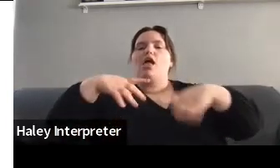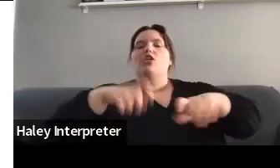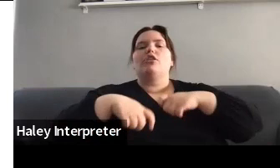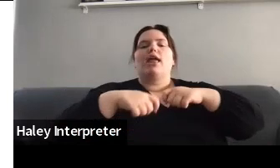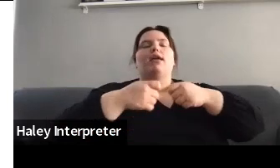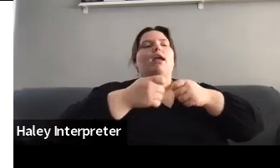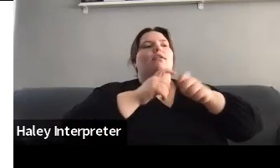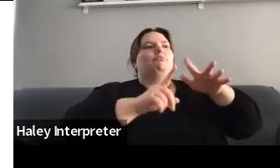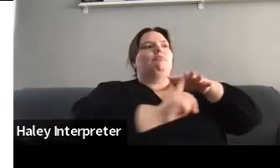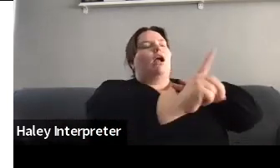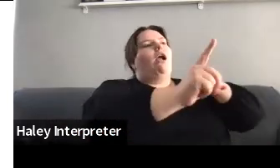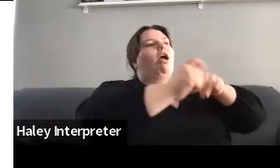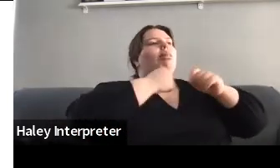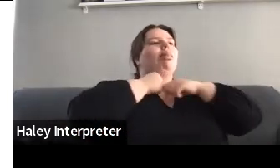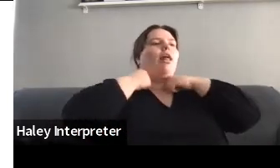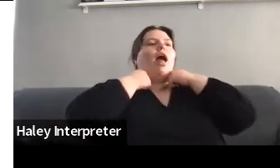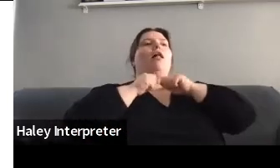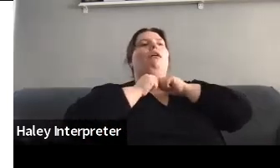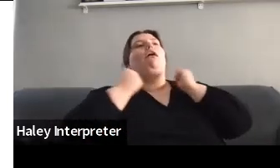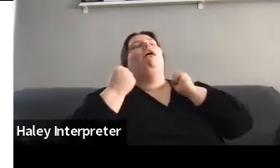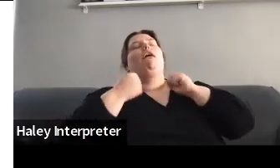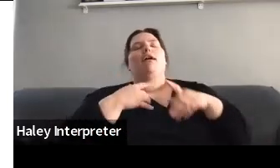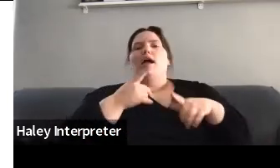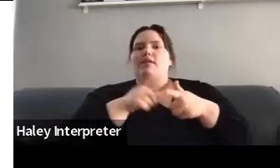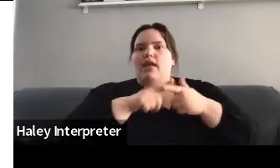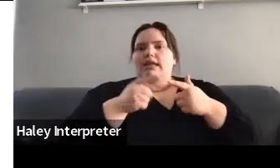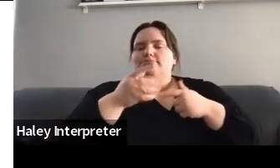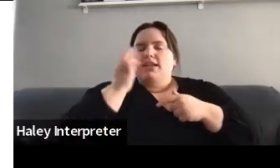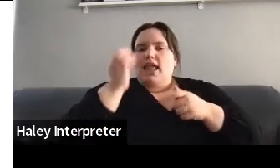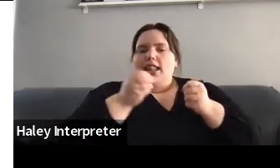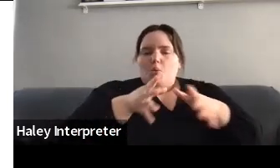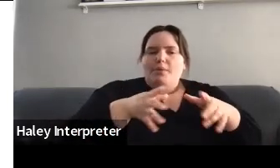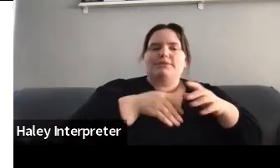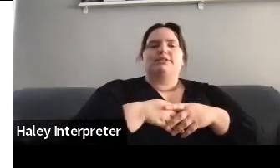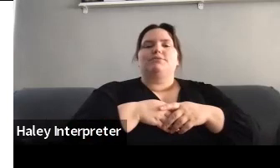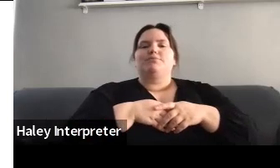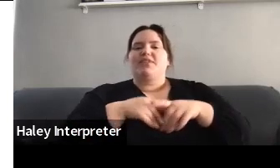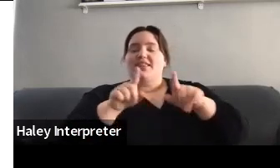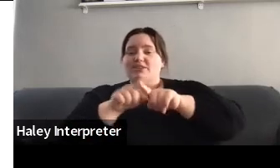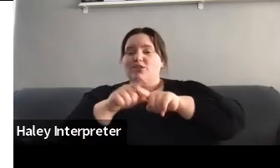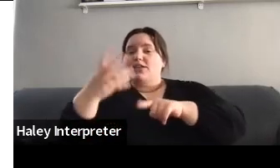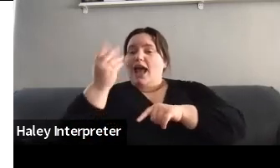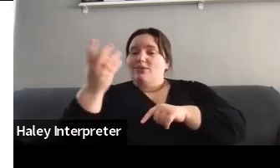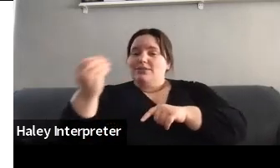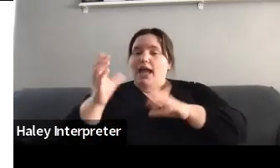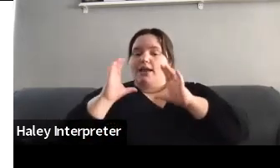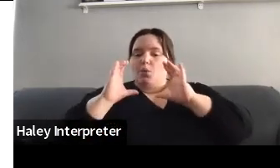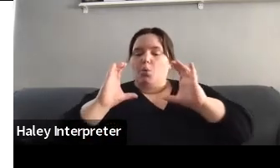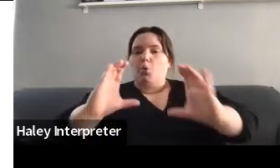then then you've lost your cat. There are also outdoor play tunnels that you can get for